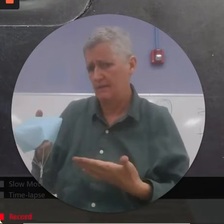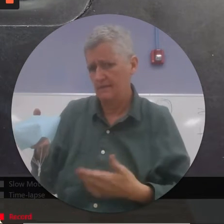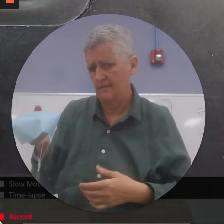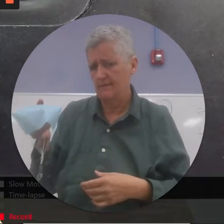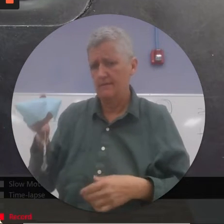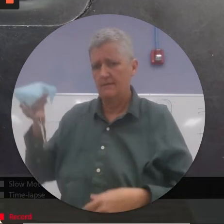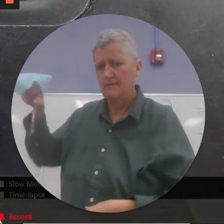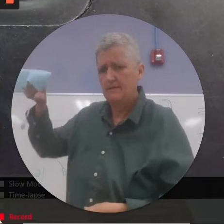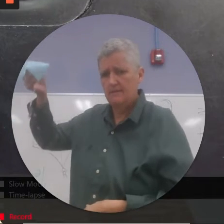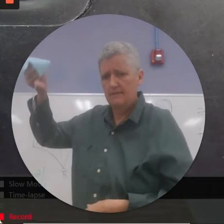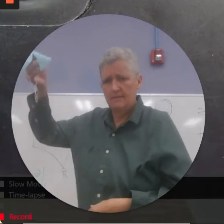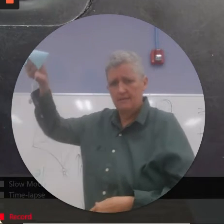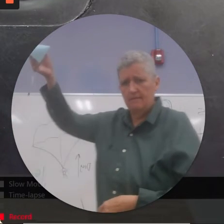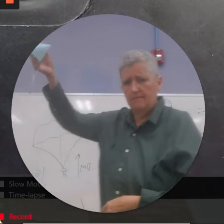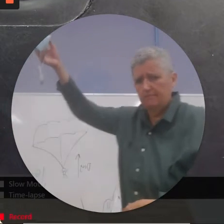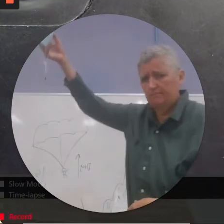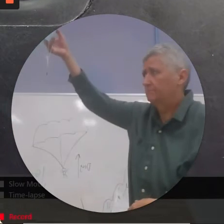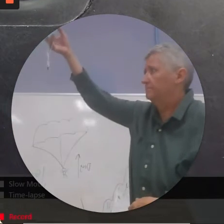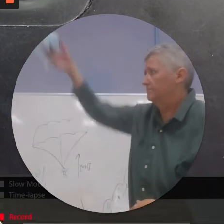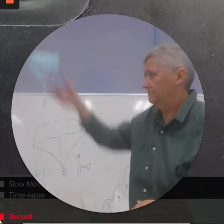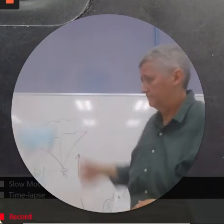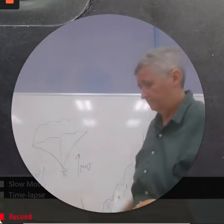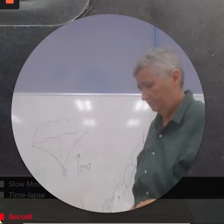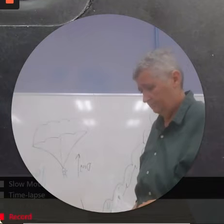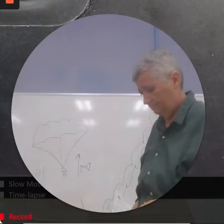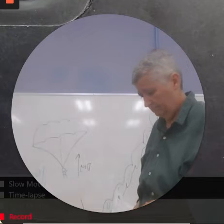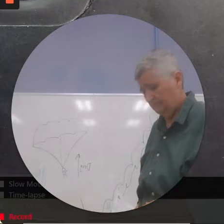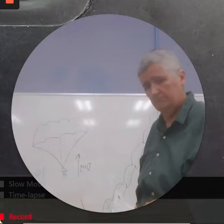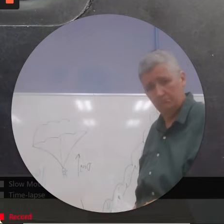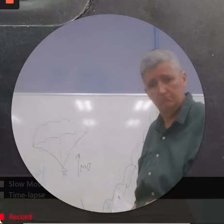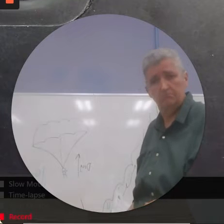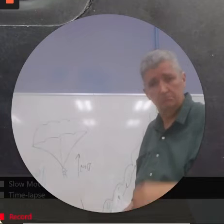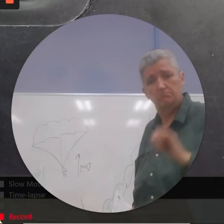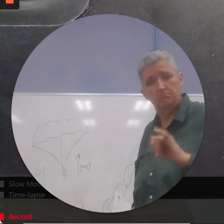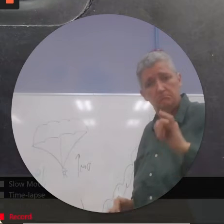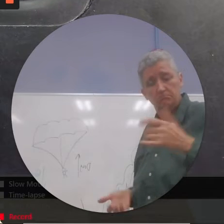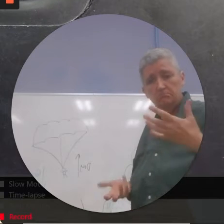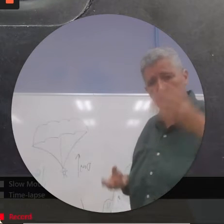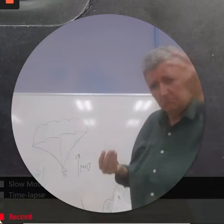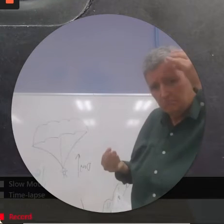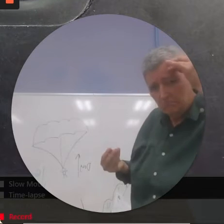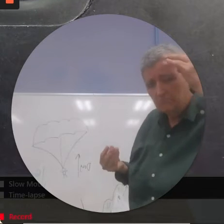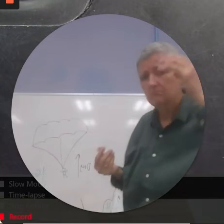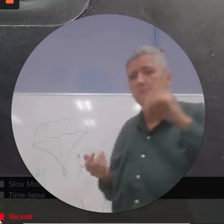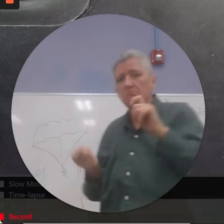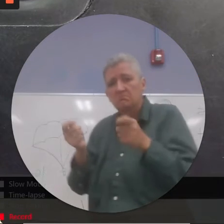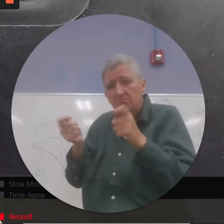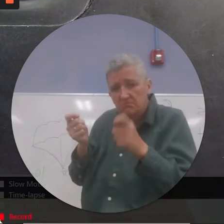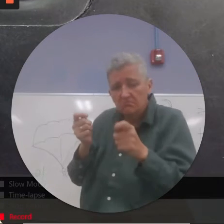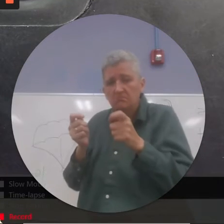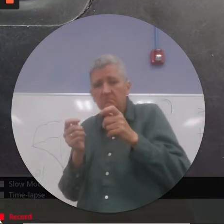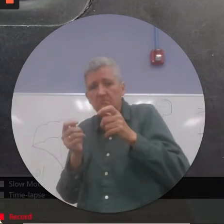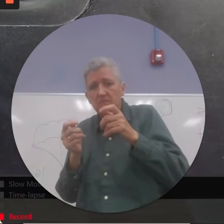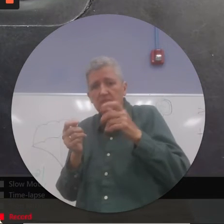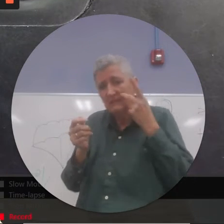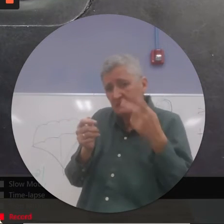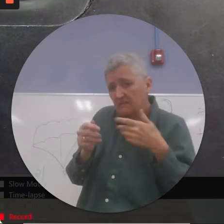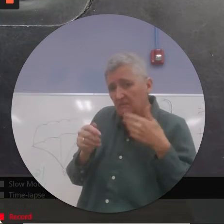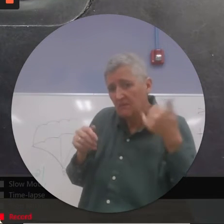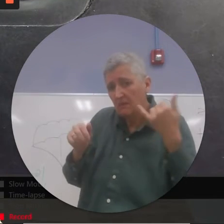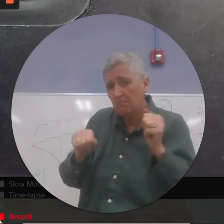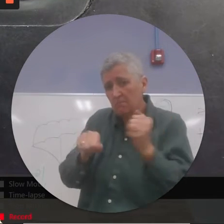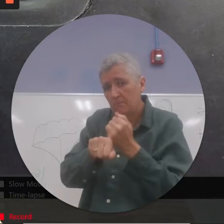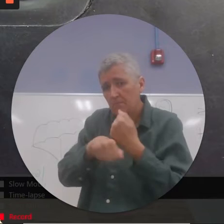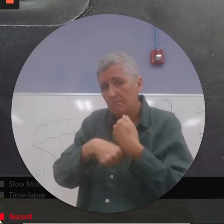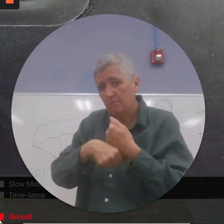it. Drop it. All right, think about how you can change it, what you can do, how you can make